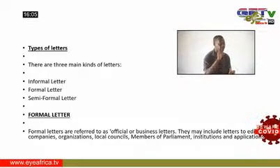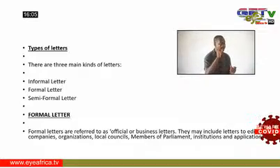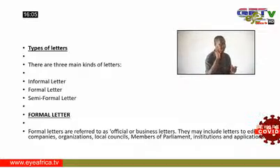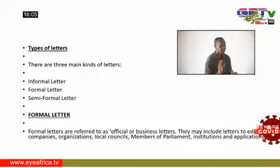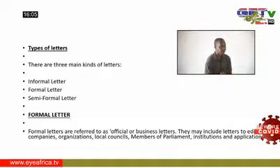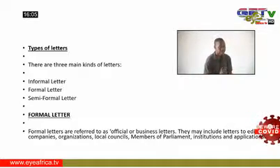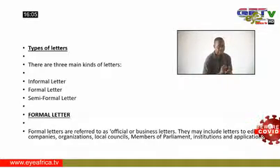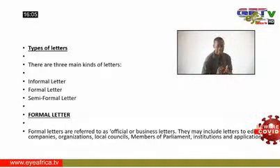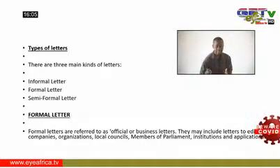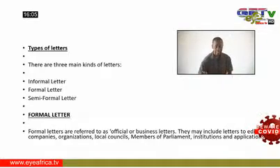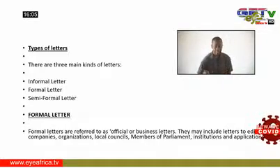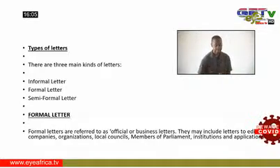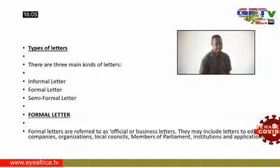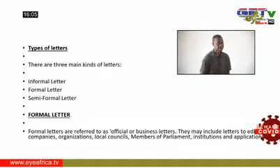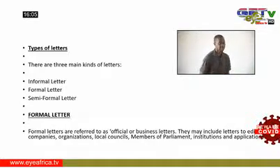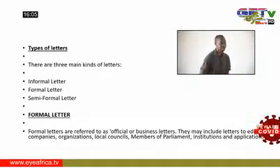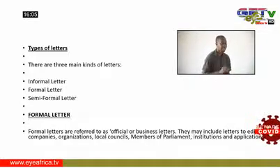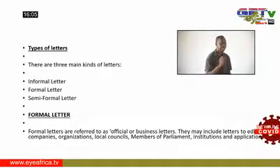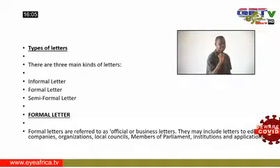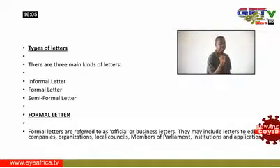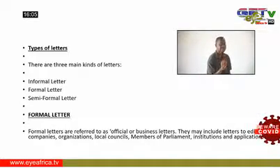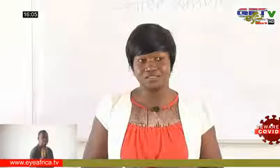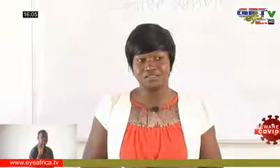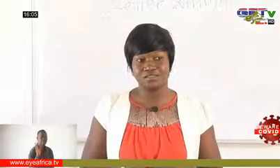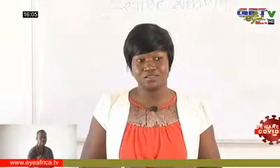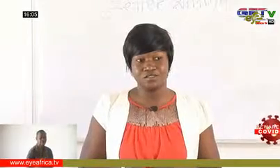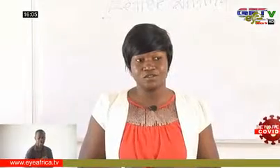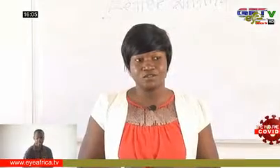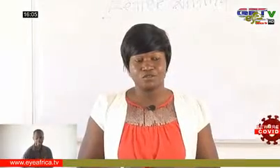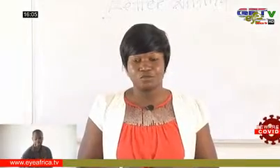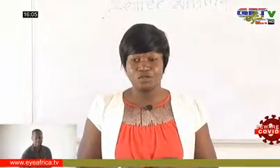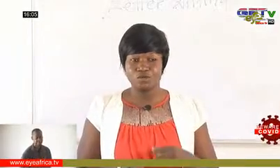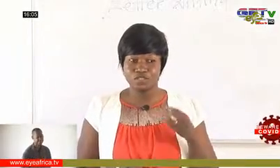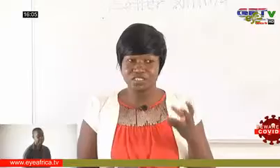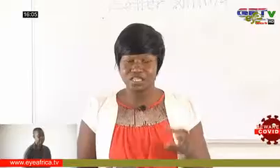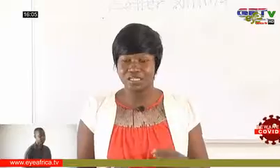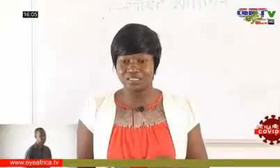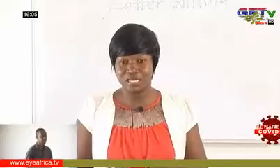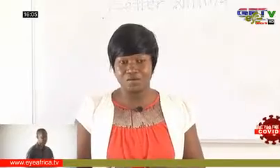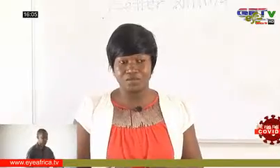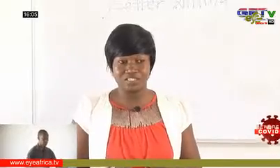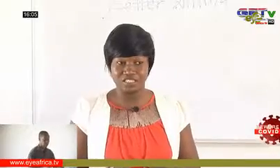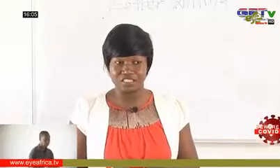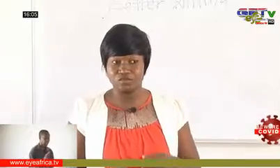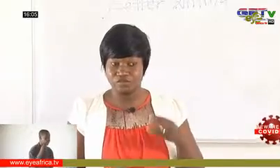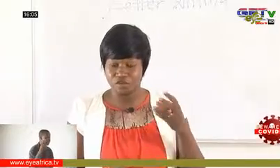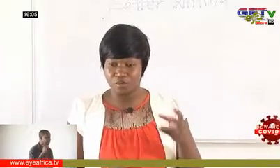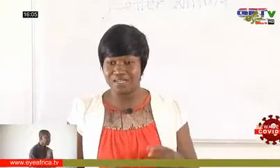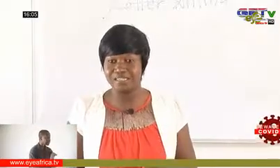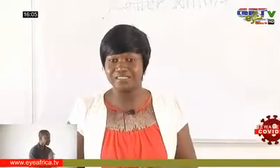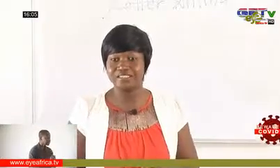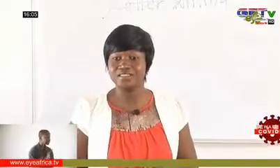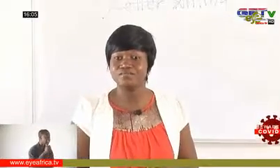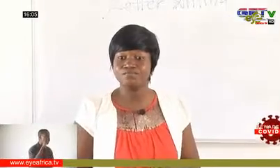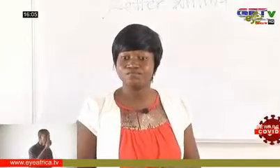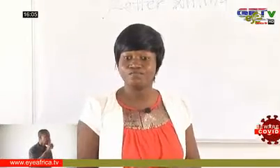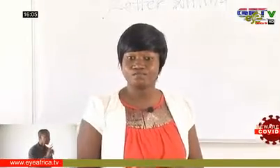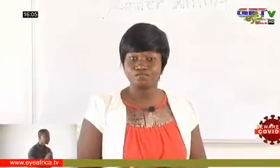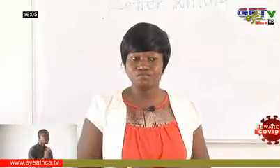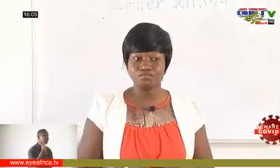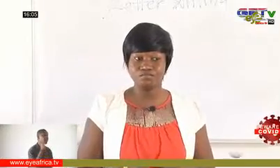letter, and semi-formal letter. So we will start our teaching with formal